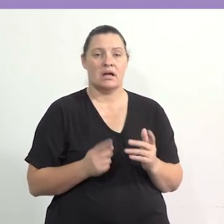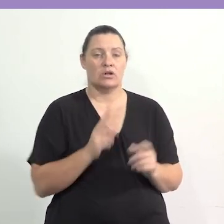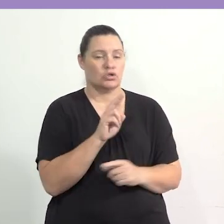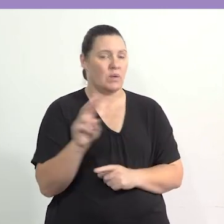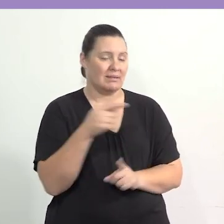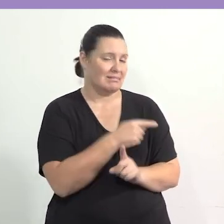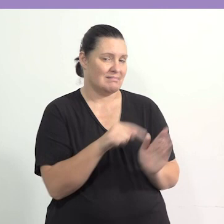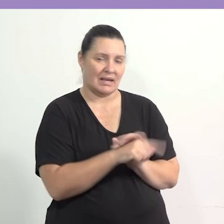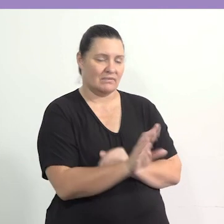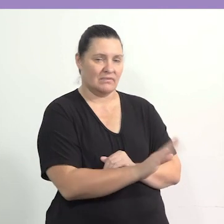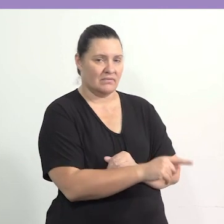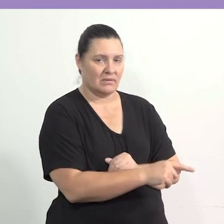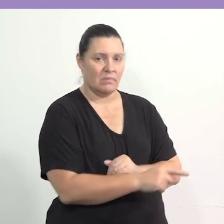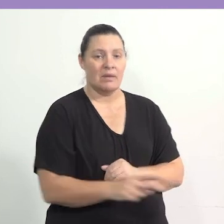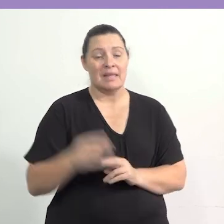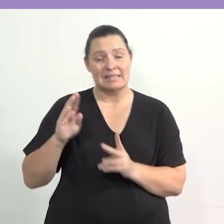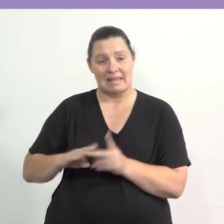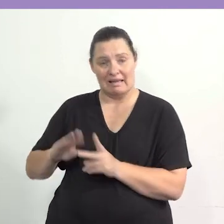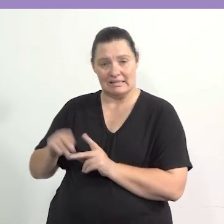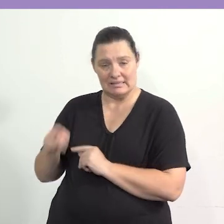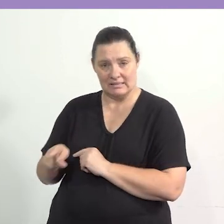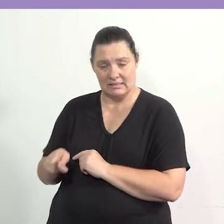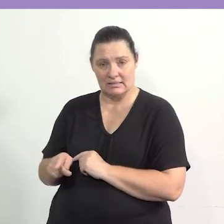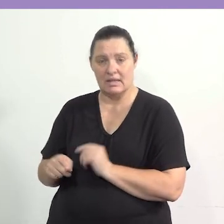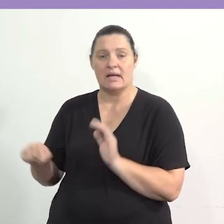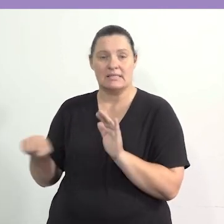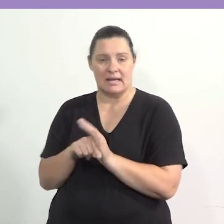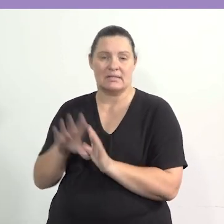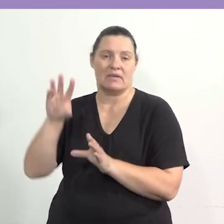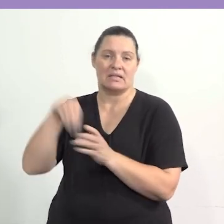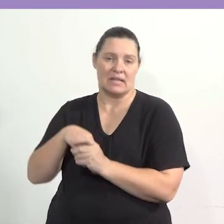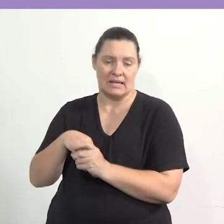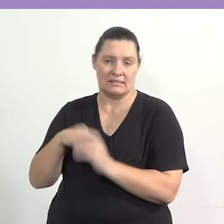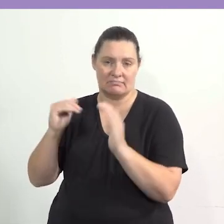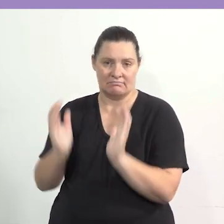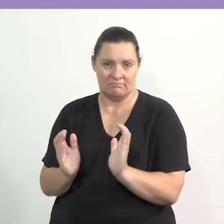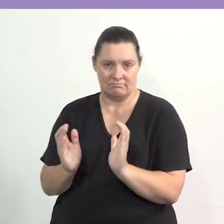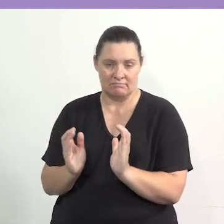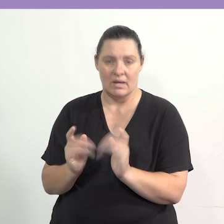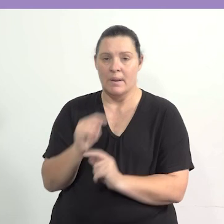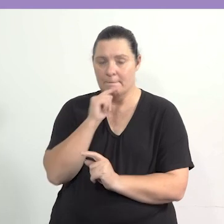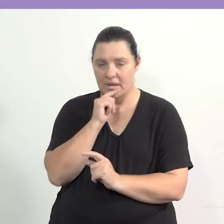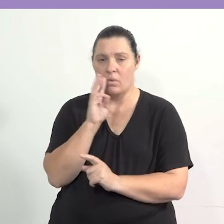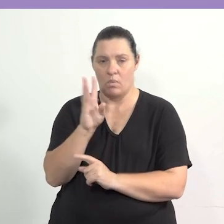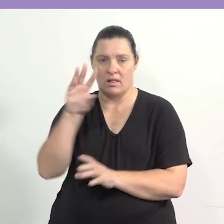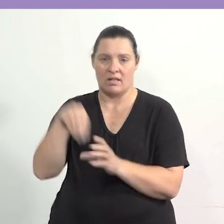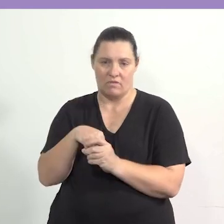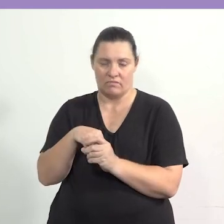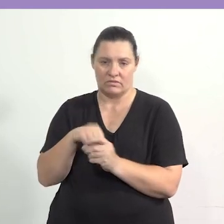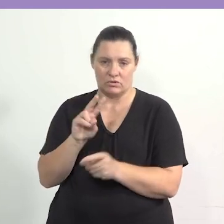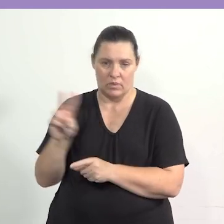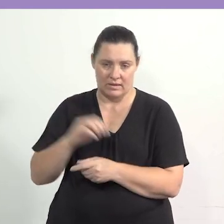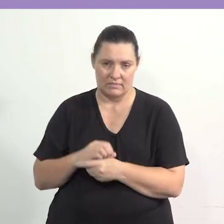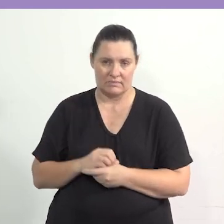be squared. But with the second integer there, our negative is inside the bracket. This means that it will be squared.